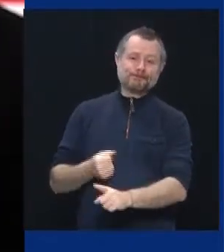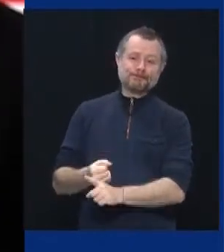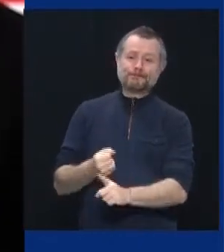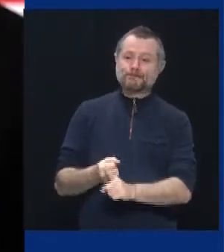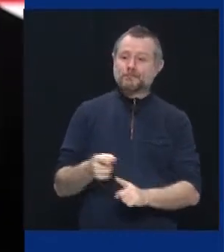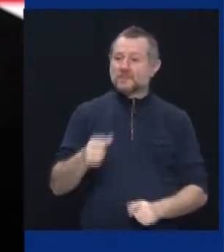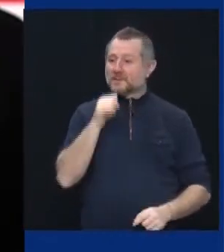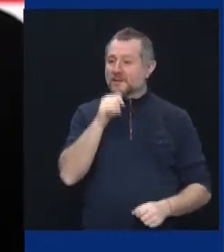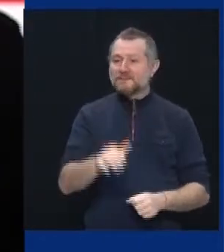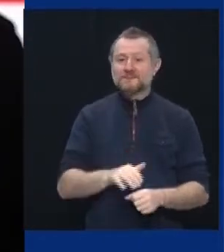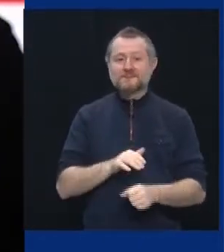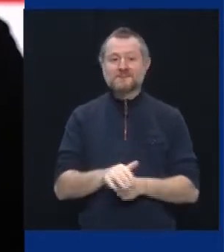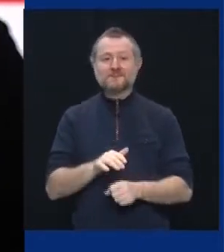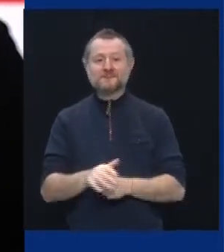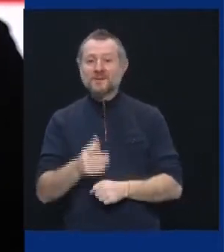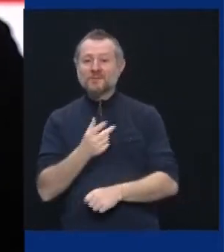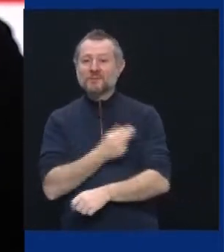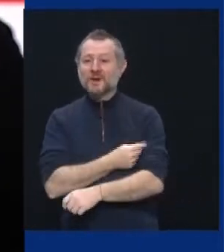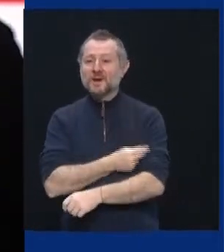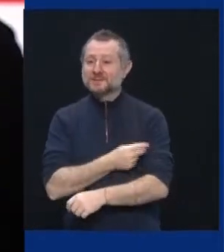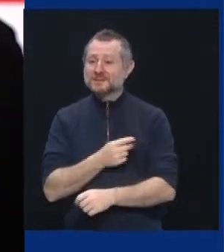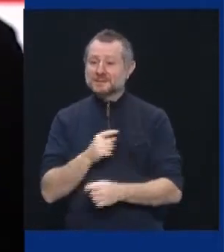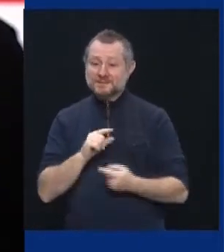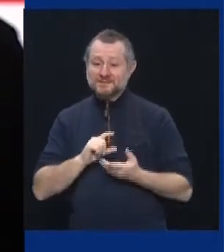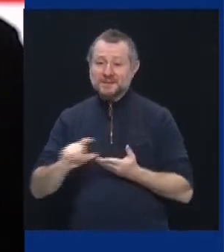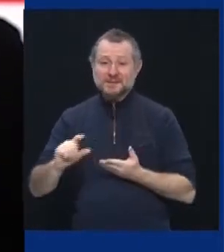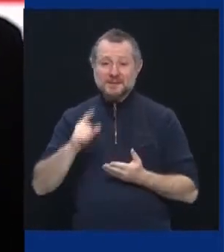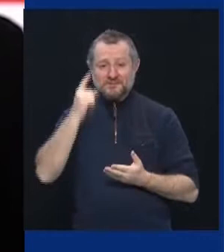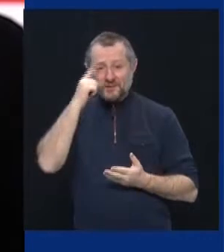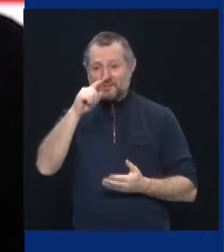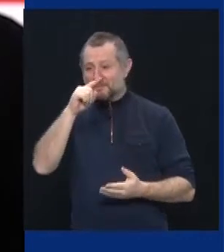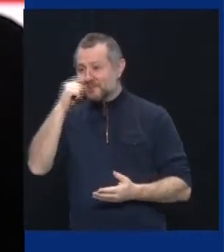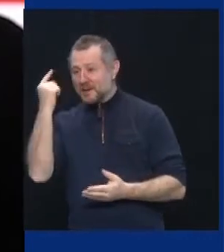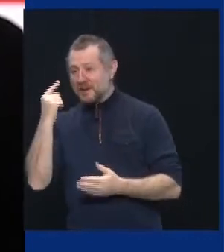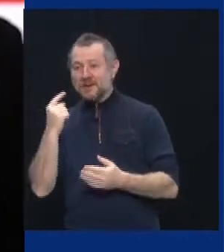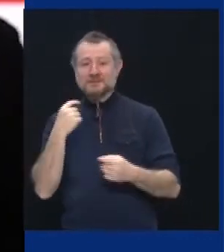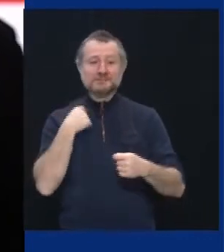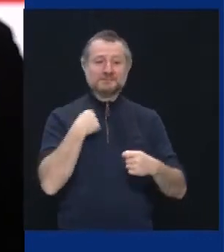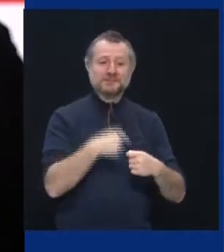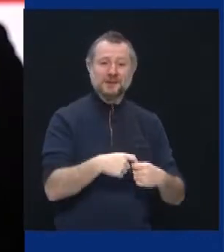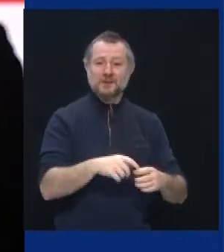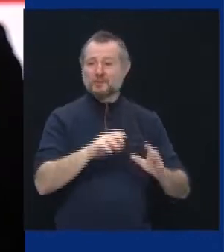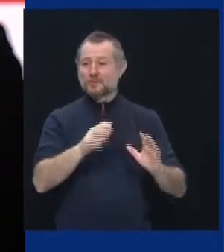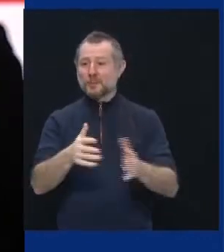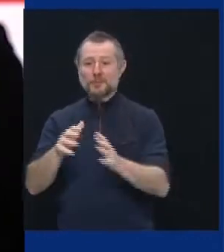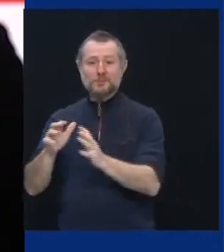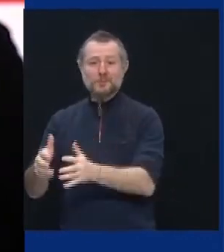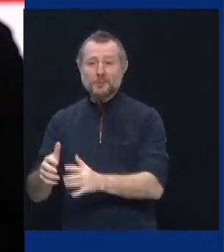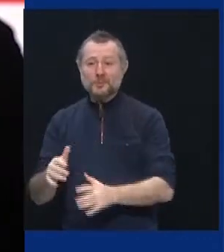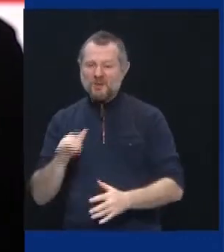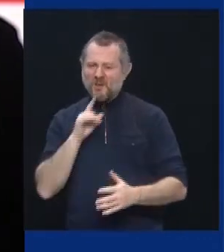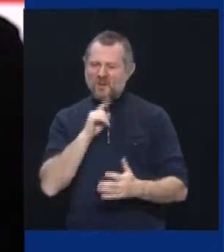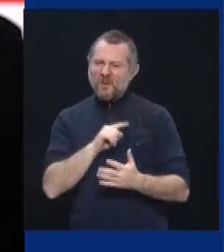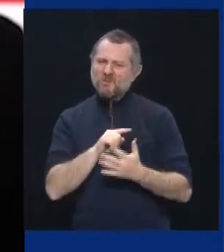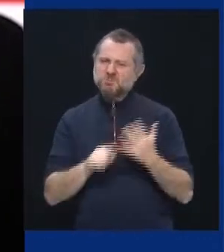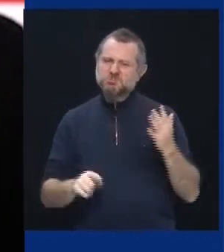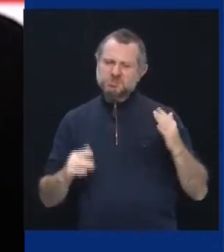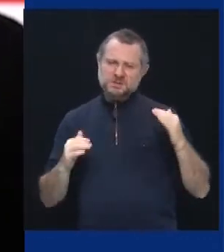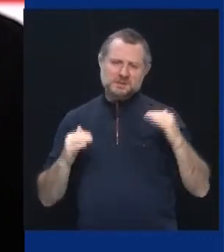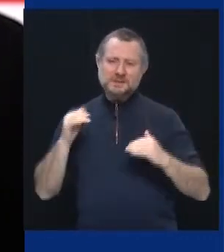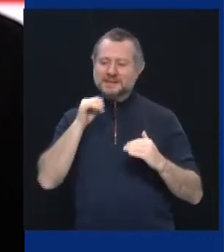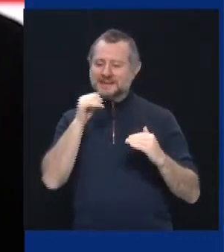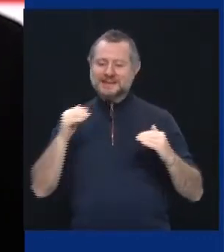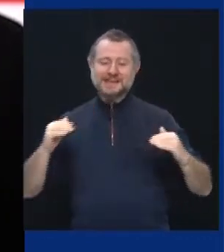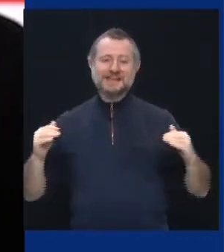vaccines for members of the black community and the Hispanic community. All that injustice we saw rise up to the